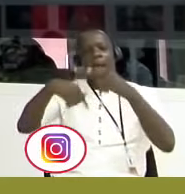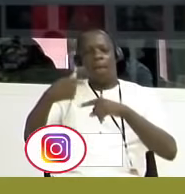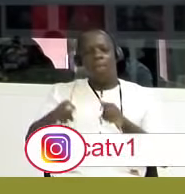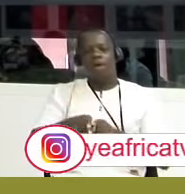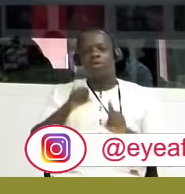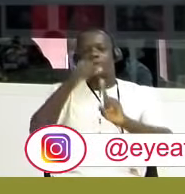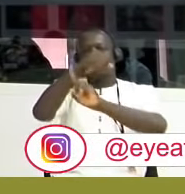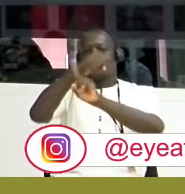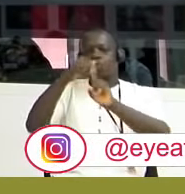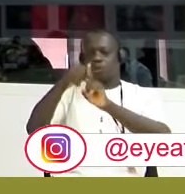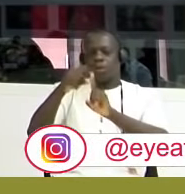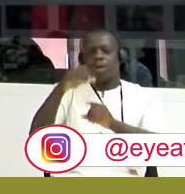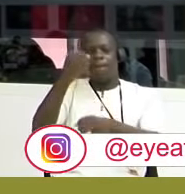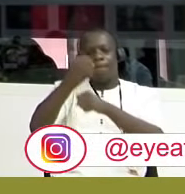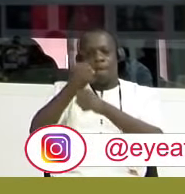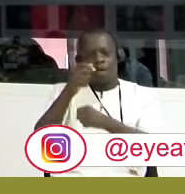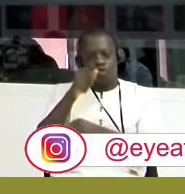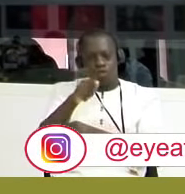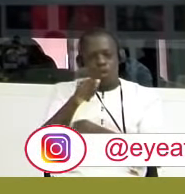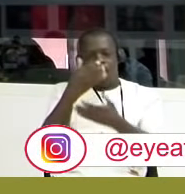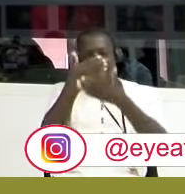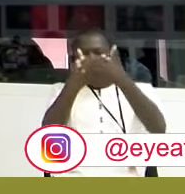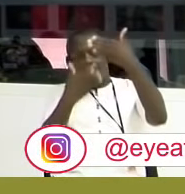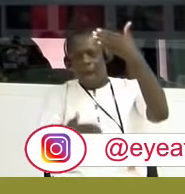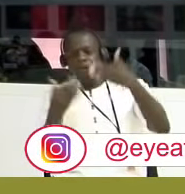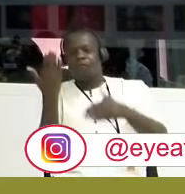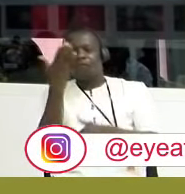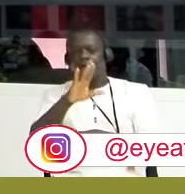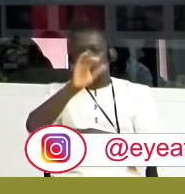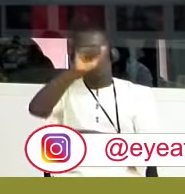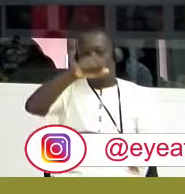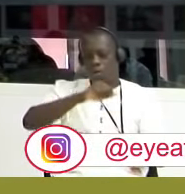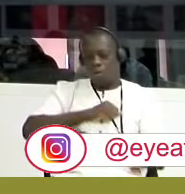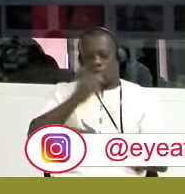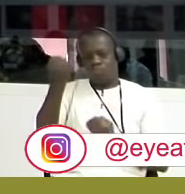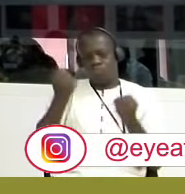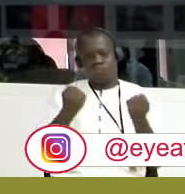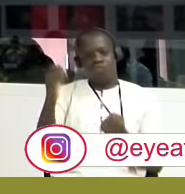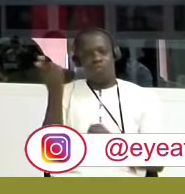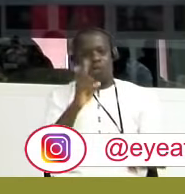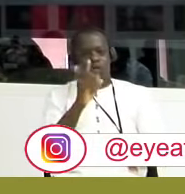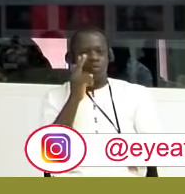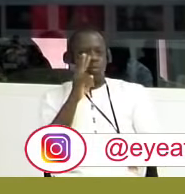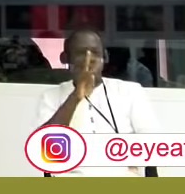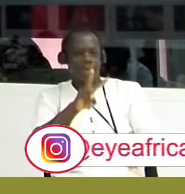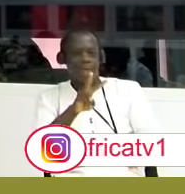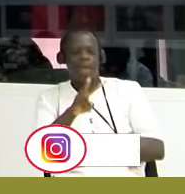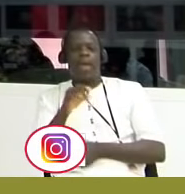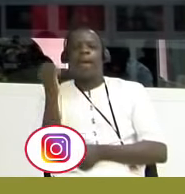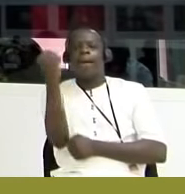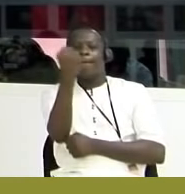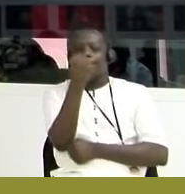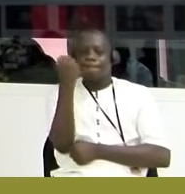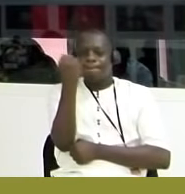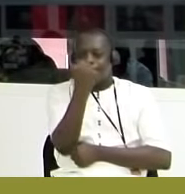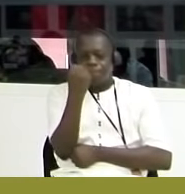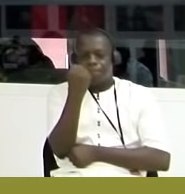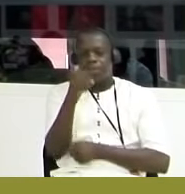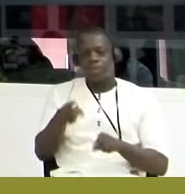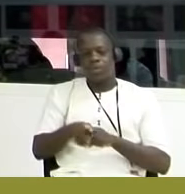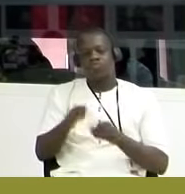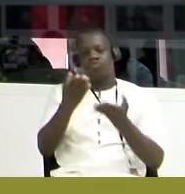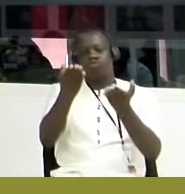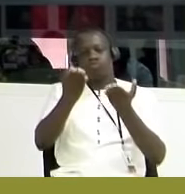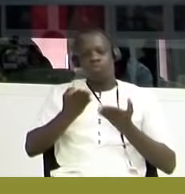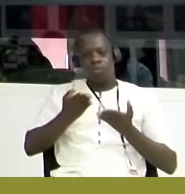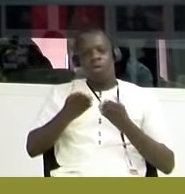vehicle? What did you observe? Because I think as a result of that, the students were not happy, but then I did not